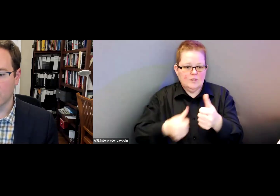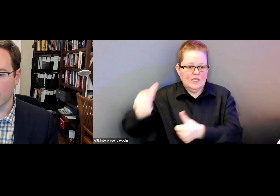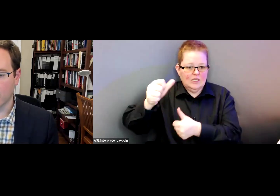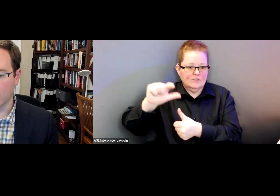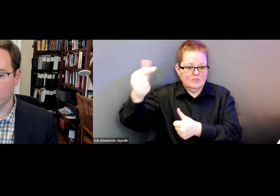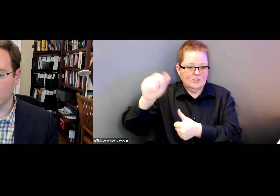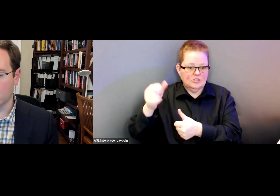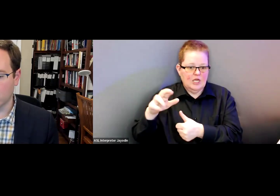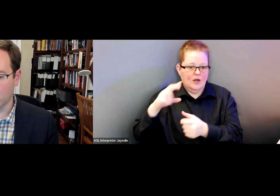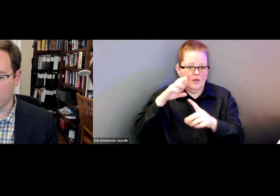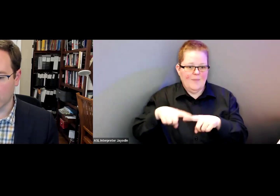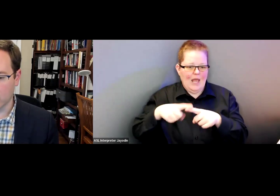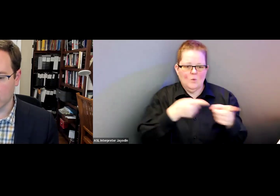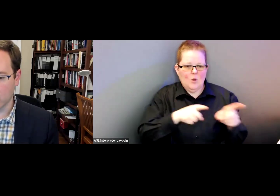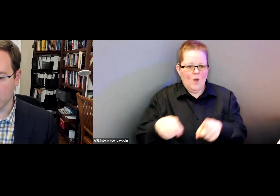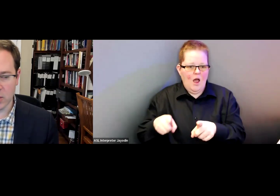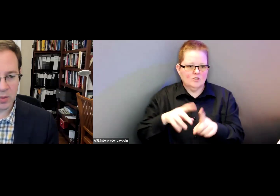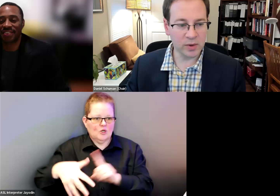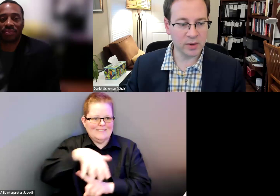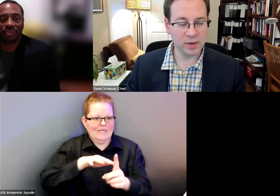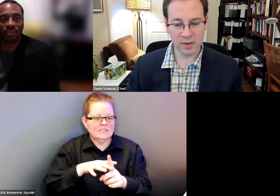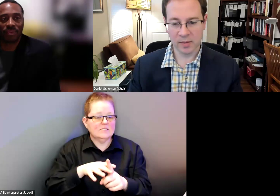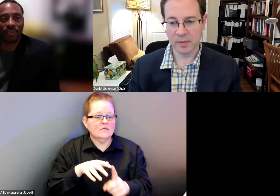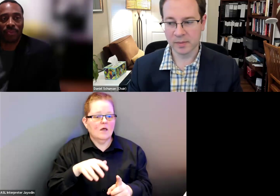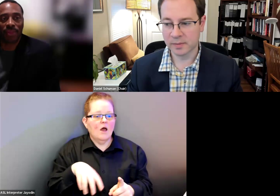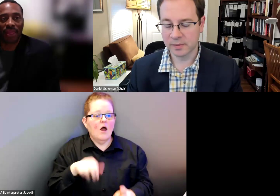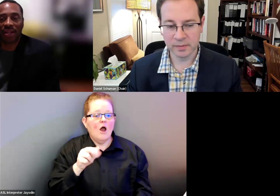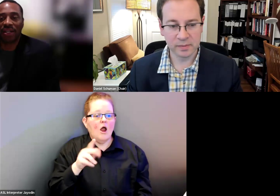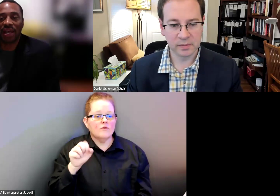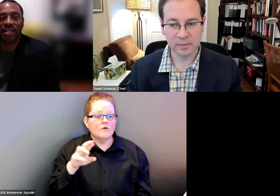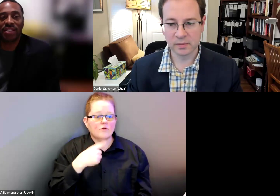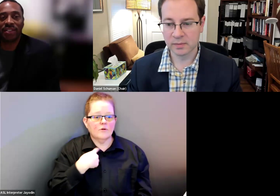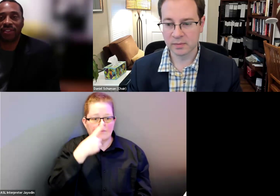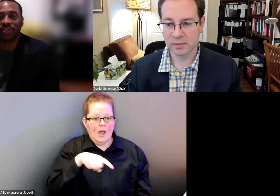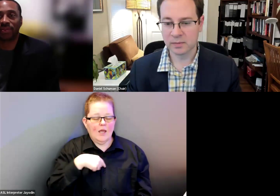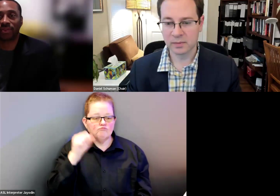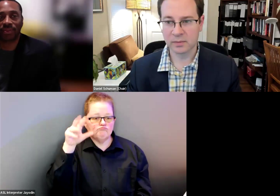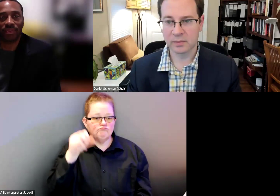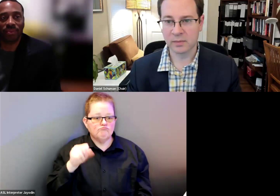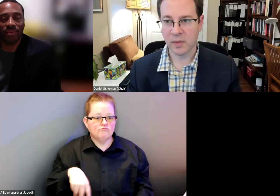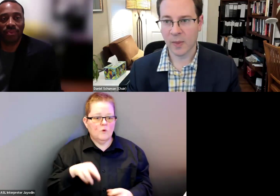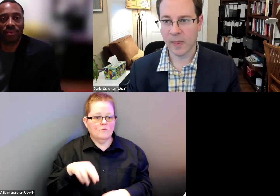circumstances. We're going to move to a vote. Arthur, would you call the roll, please? Aid?